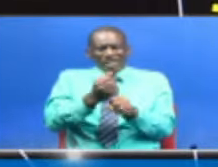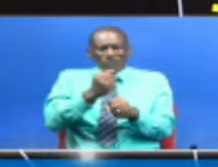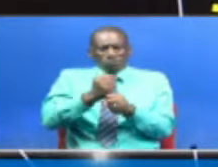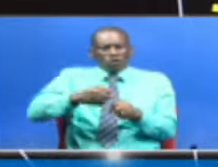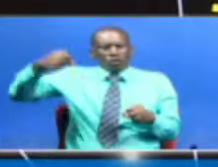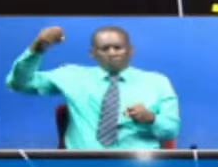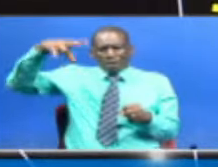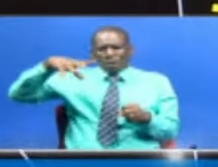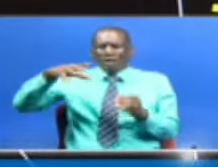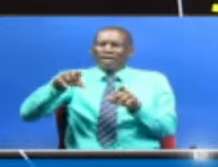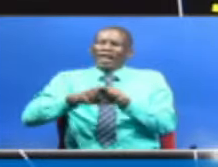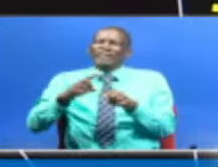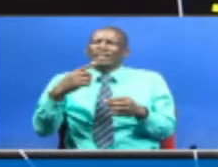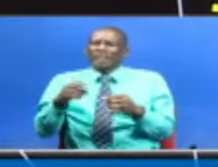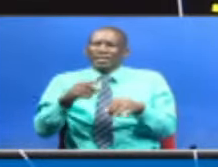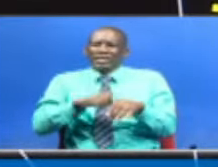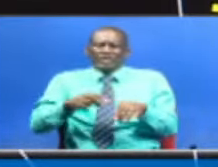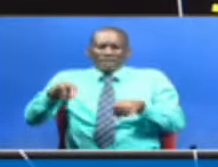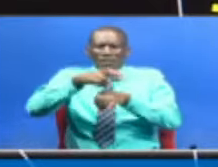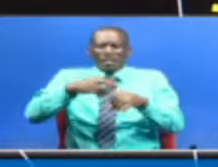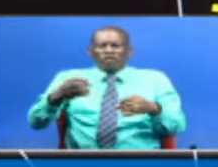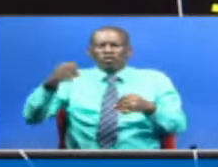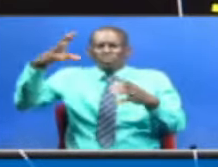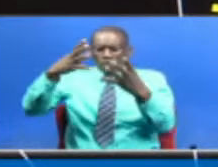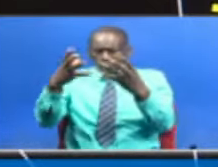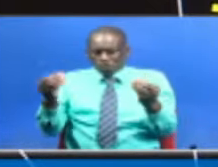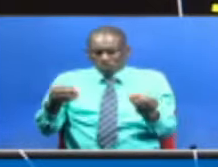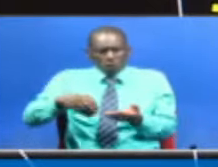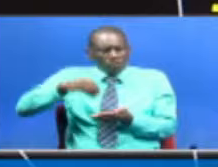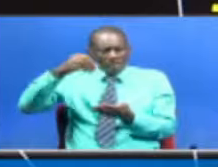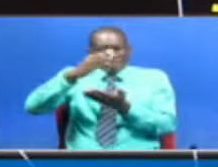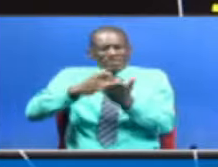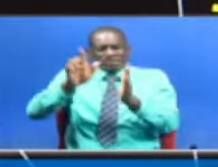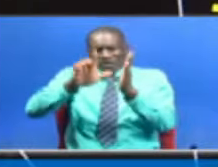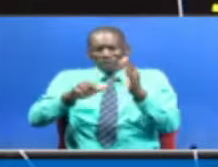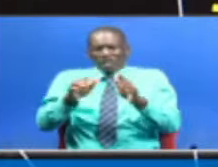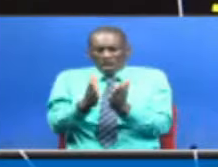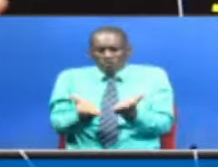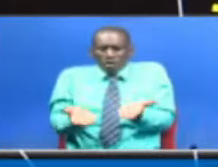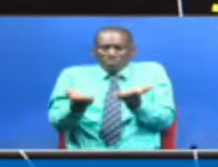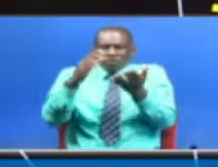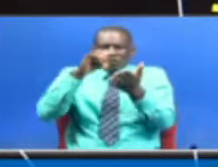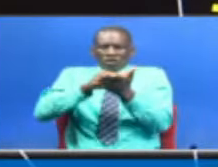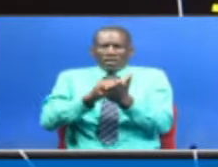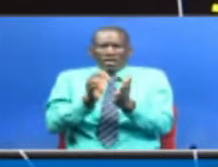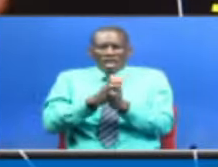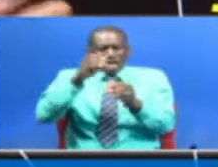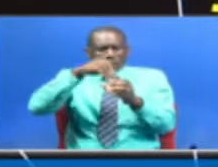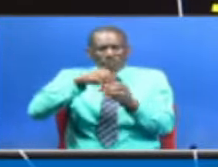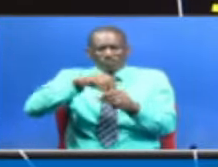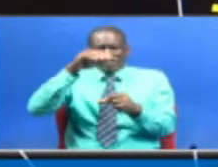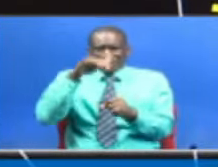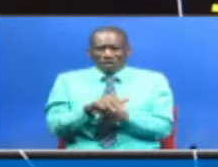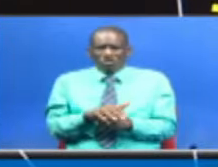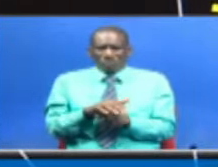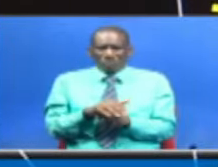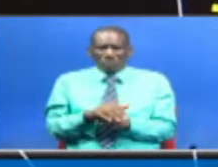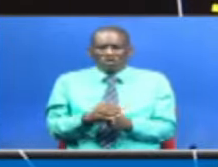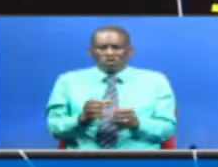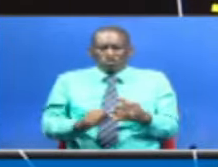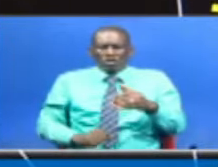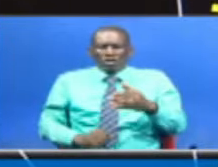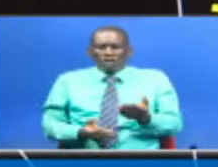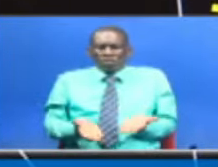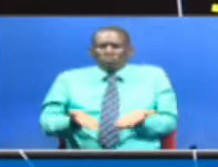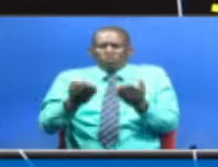say, when there was the national blackout, there are lessons learned, and we are actually improving and even investing a lot in reinforcing our grid